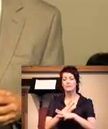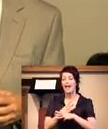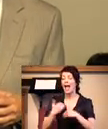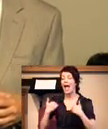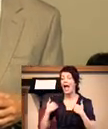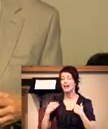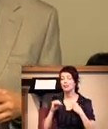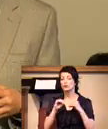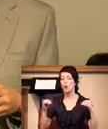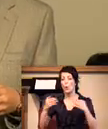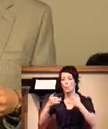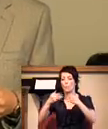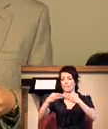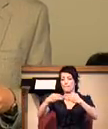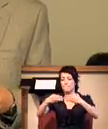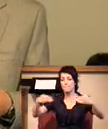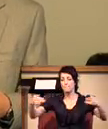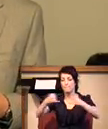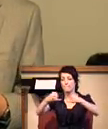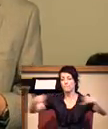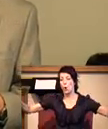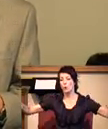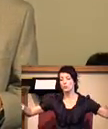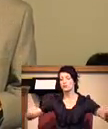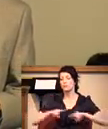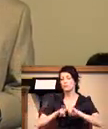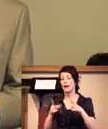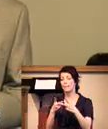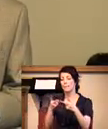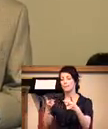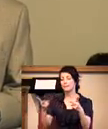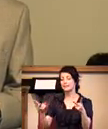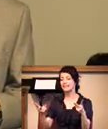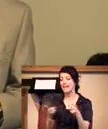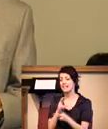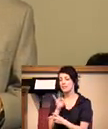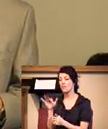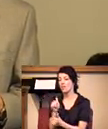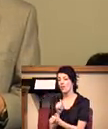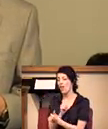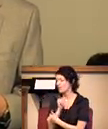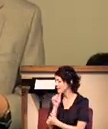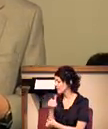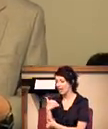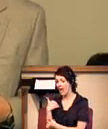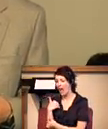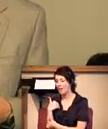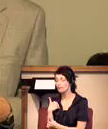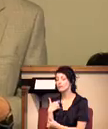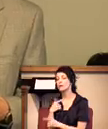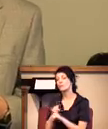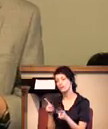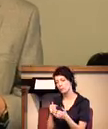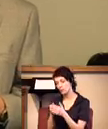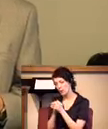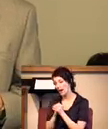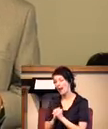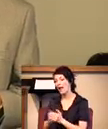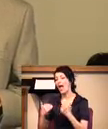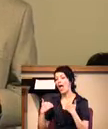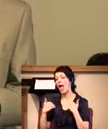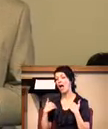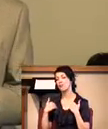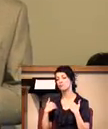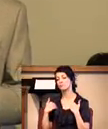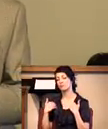place of love. And when it doesn't have that, we would pray that we have what we need.